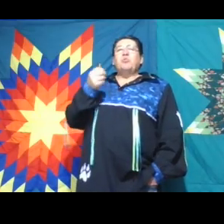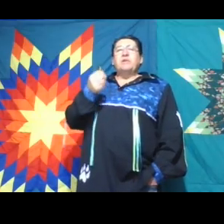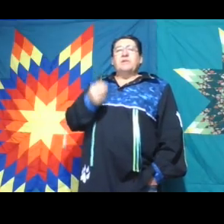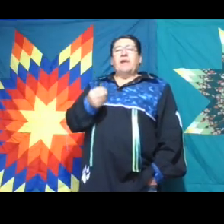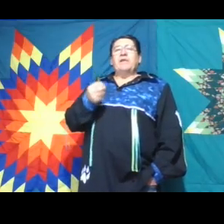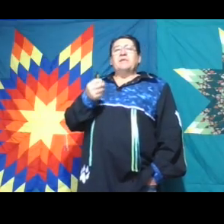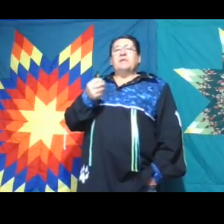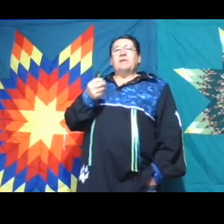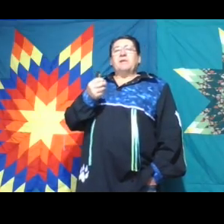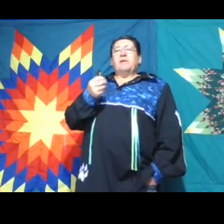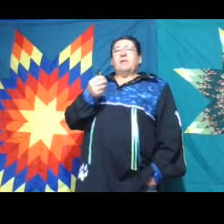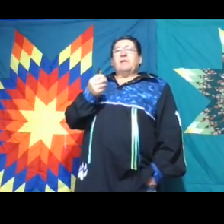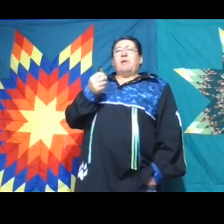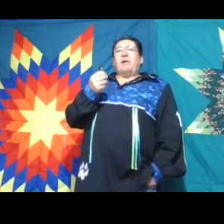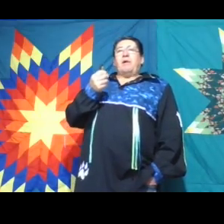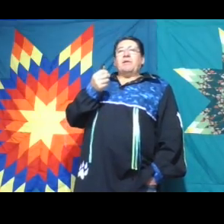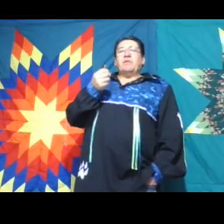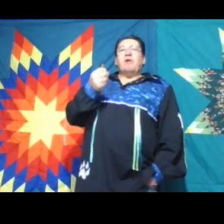clear, precise